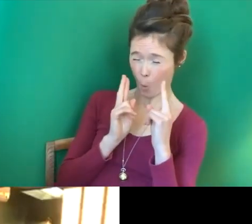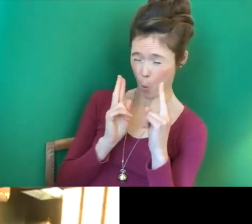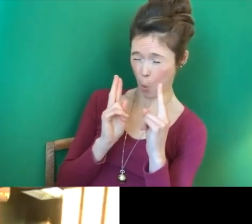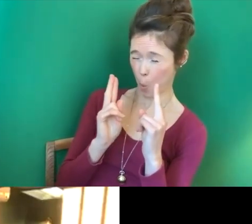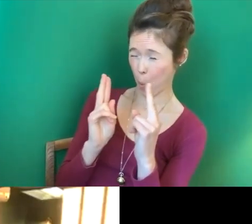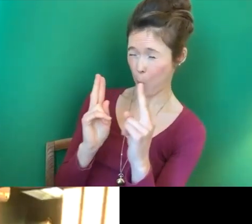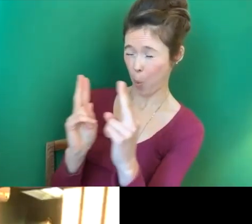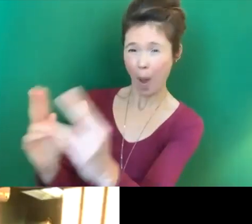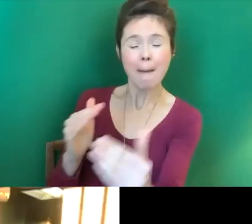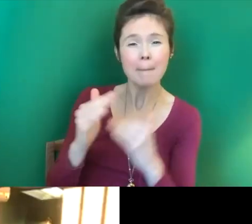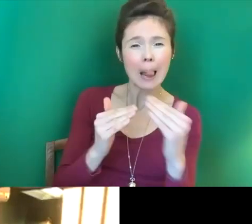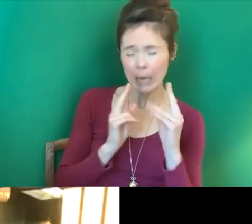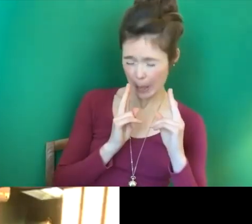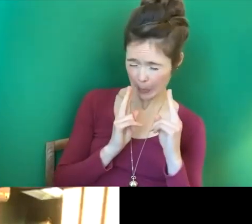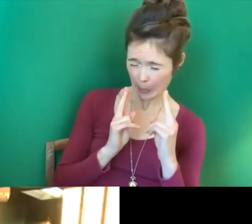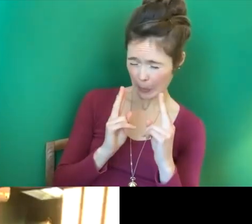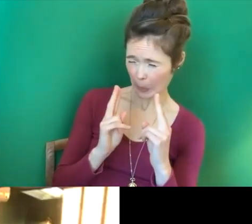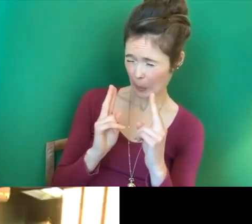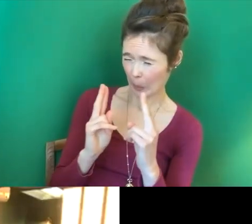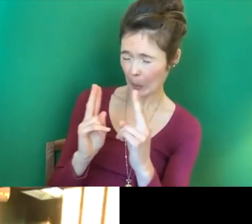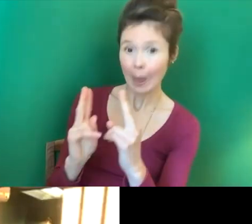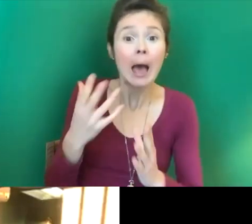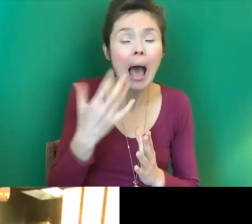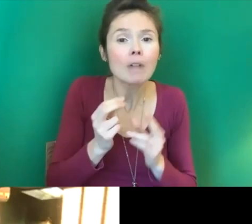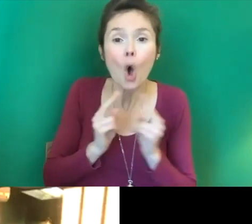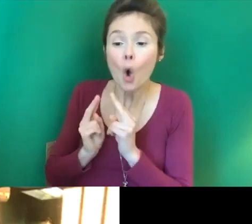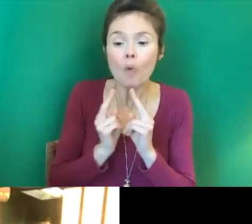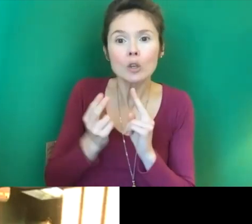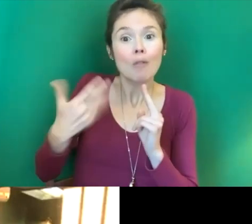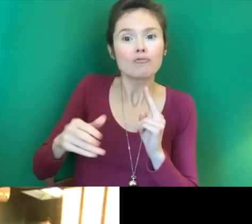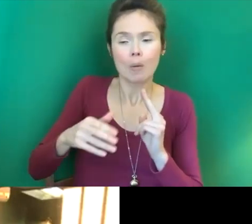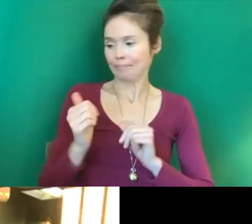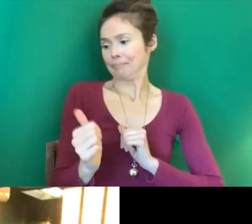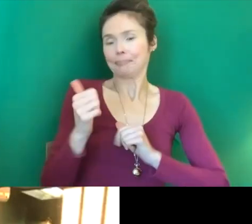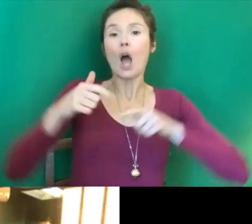the corridor winds its way from the beginning, from the road, through a coffee shop,